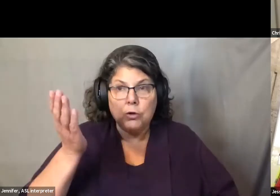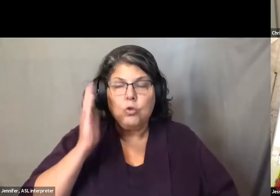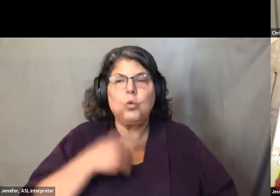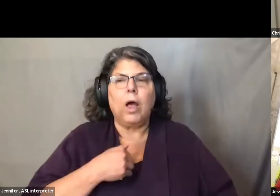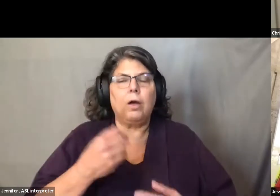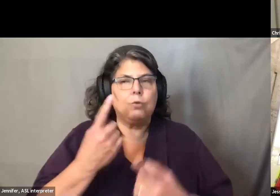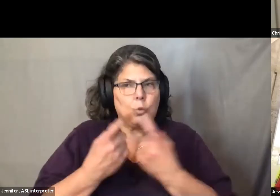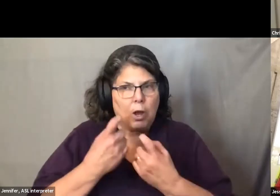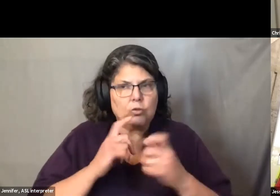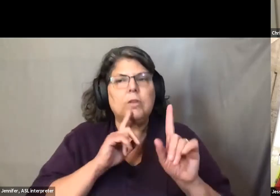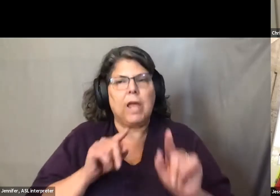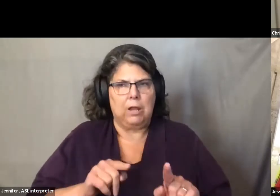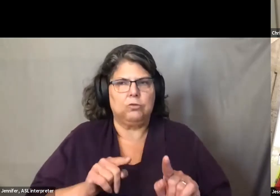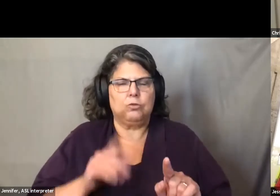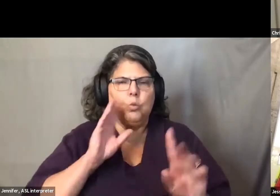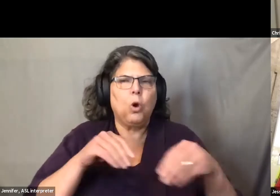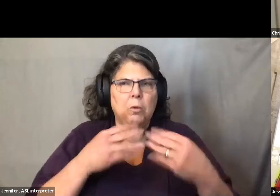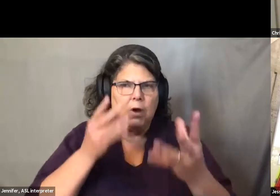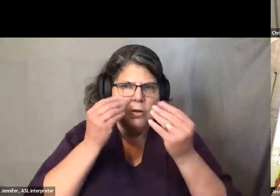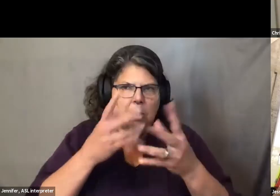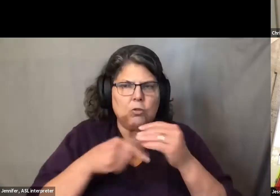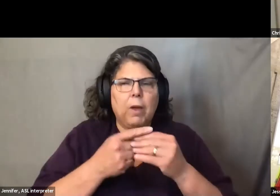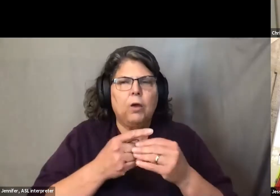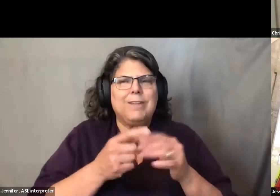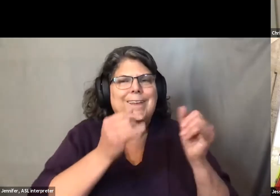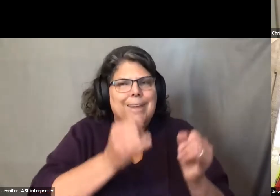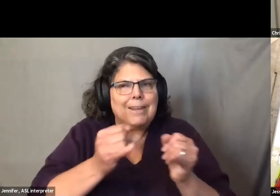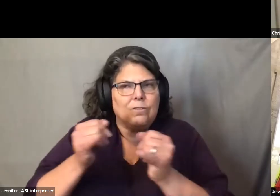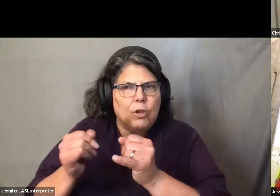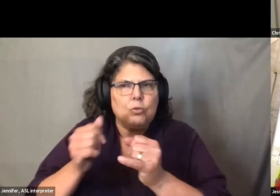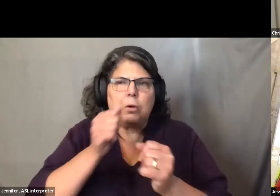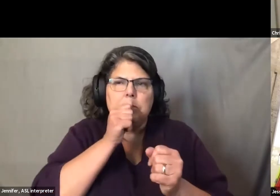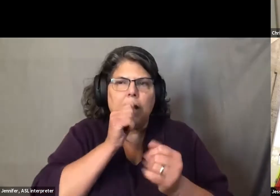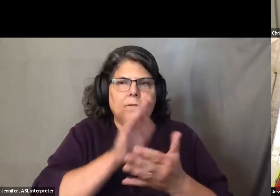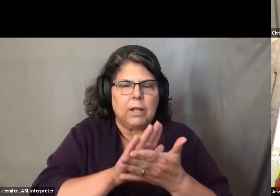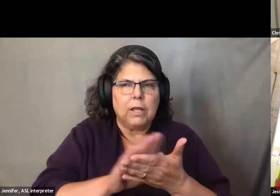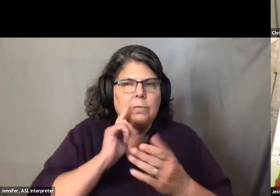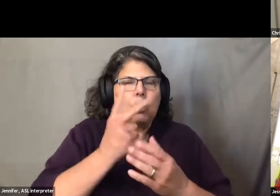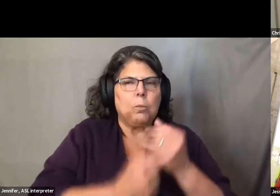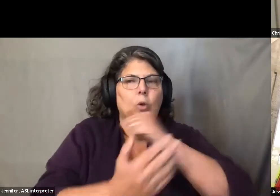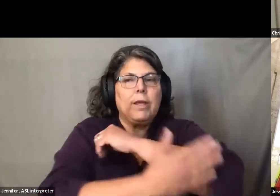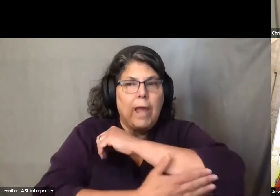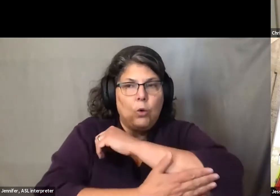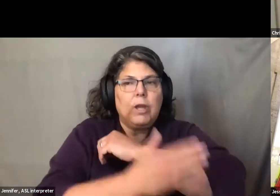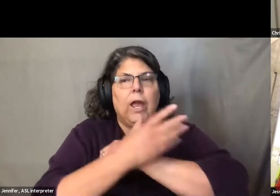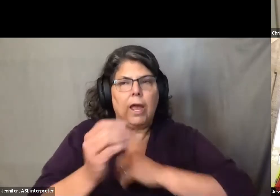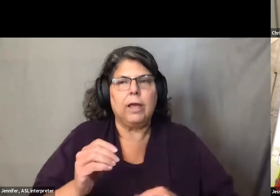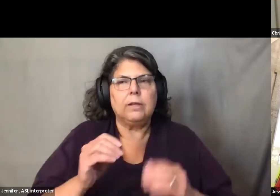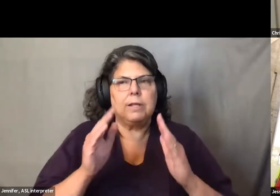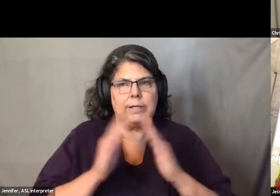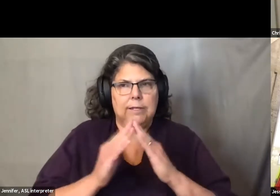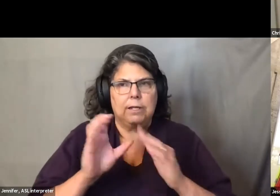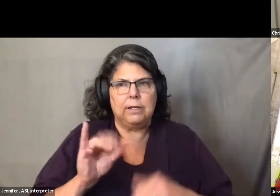with information about the individual private cleanups for both the county and the city. And then